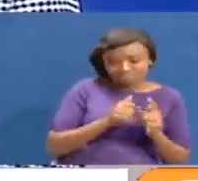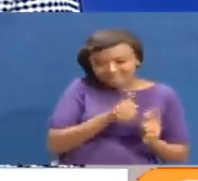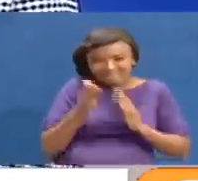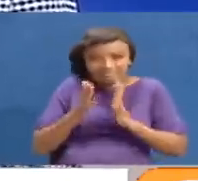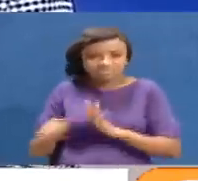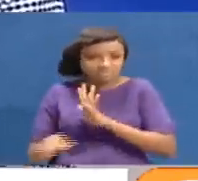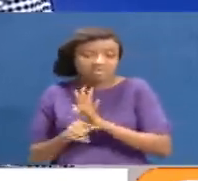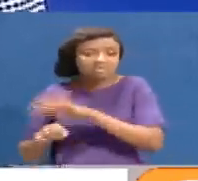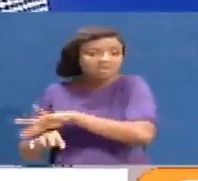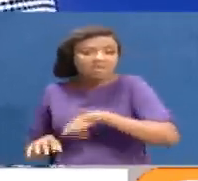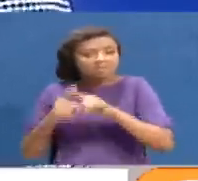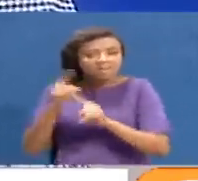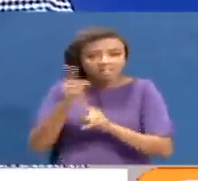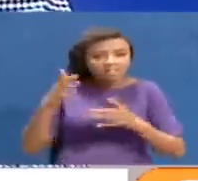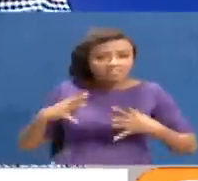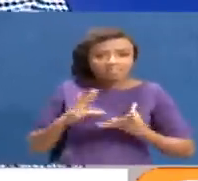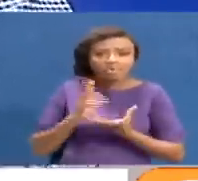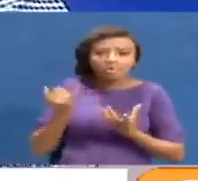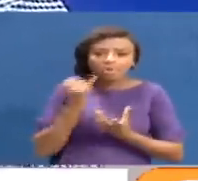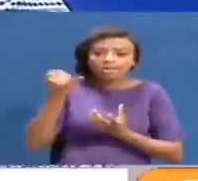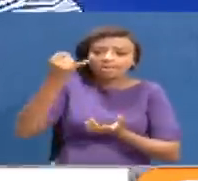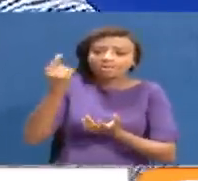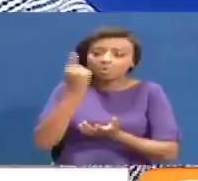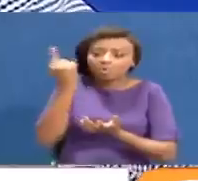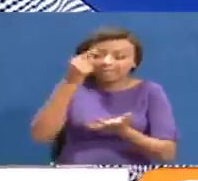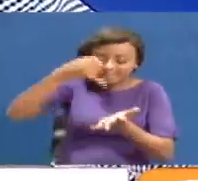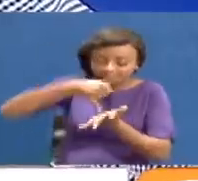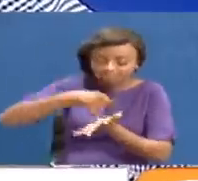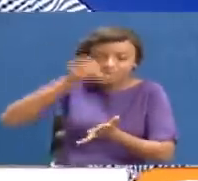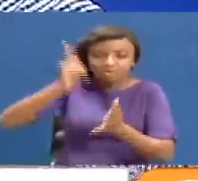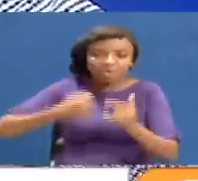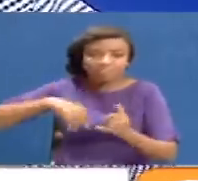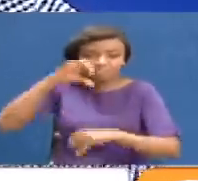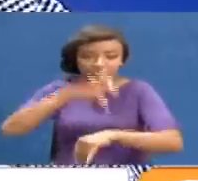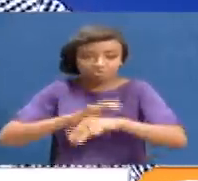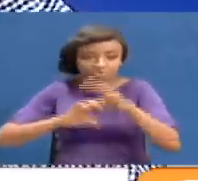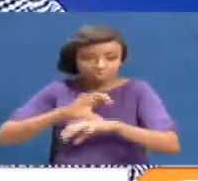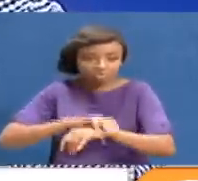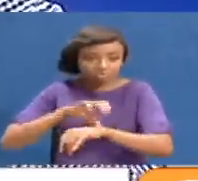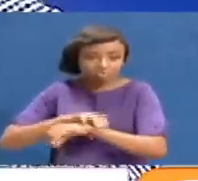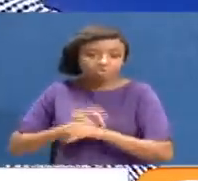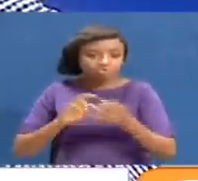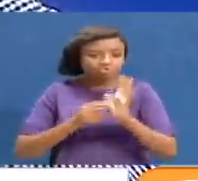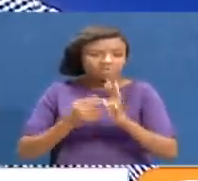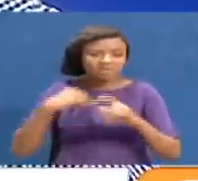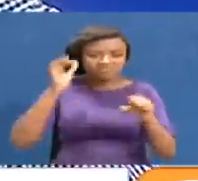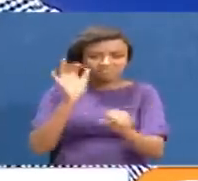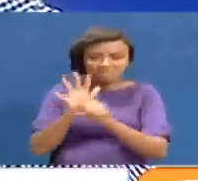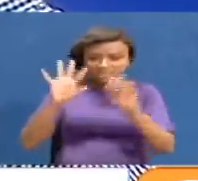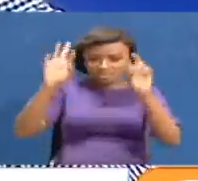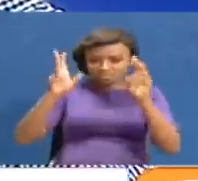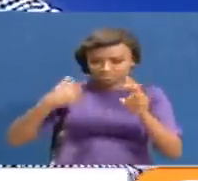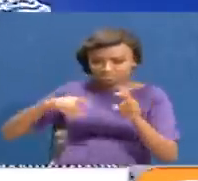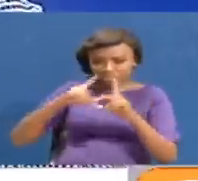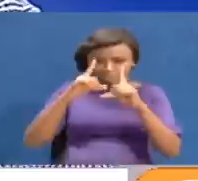captured what has received the broadest consensus. Okay. So there are so many issues Trevor may have sent. Yeah.